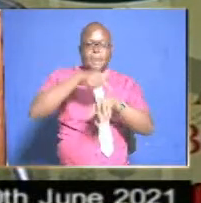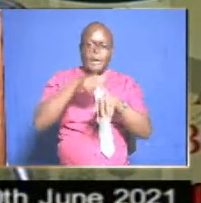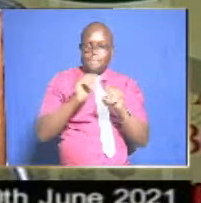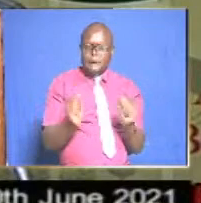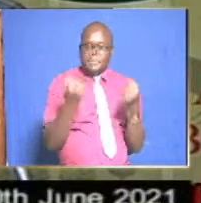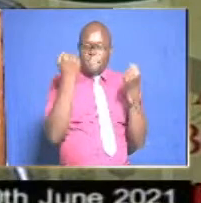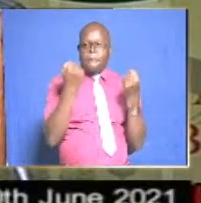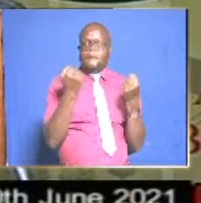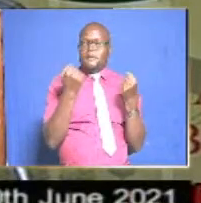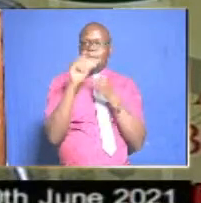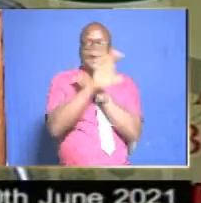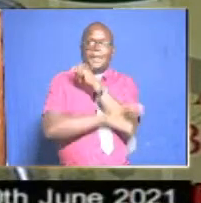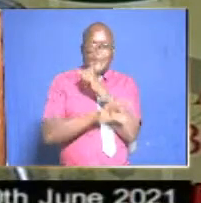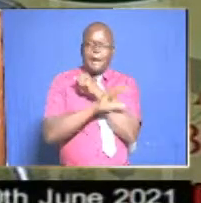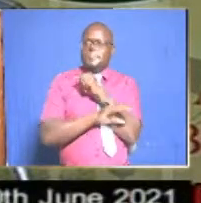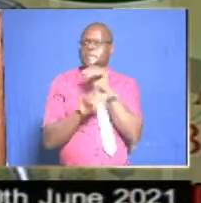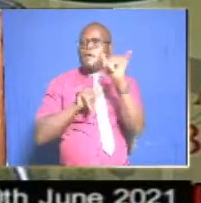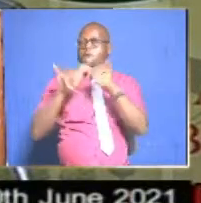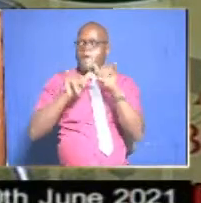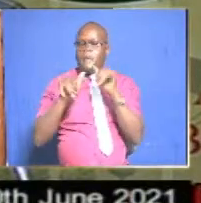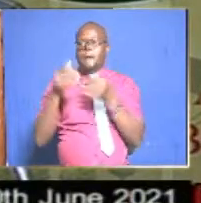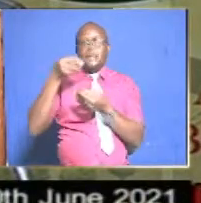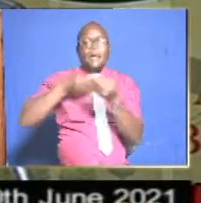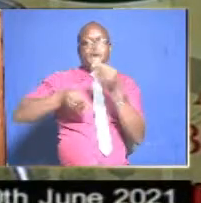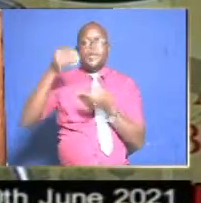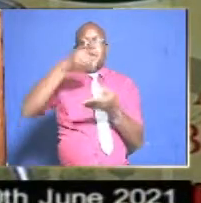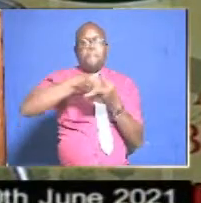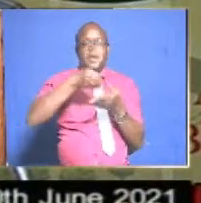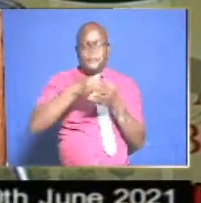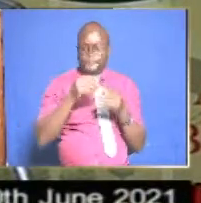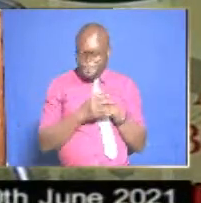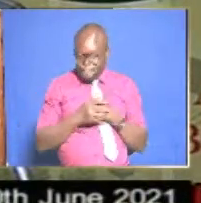the country substantial foreign exchange. Mr. Speaker,